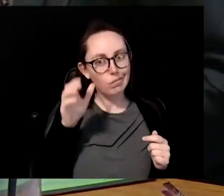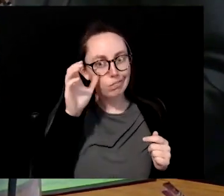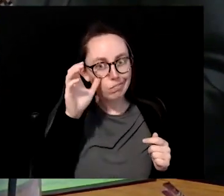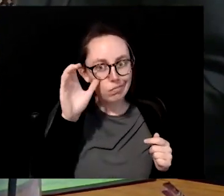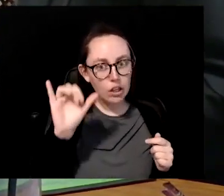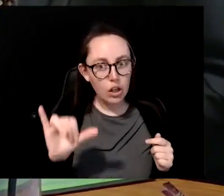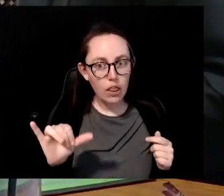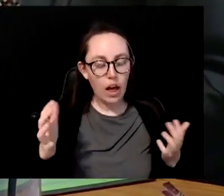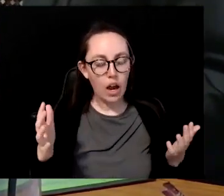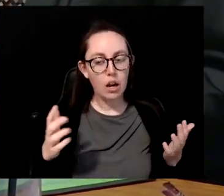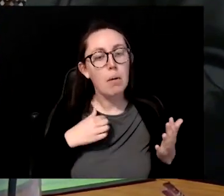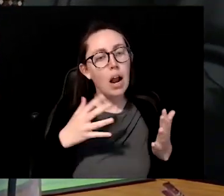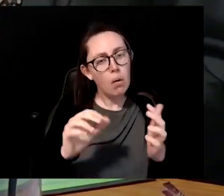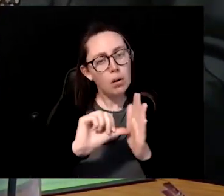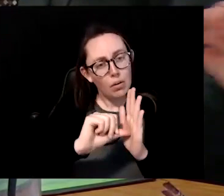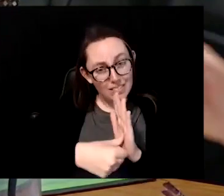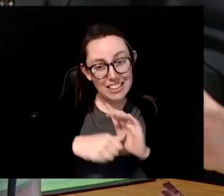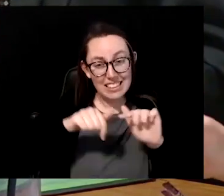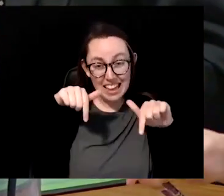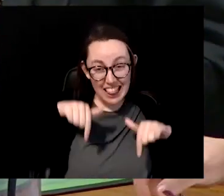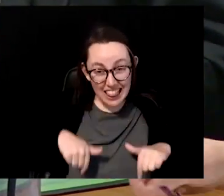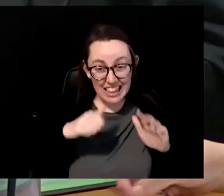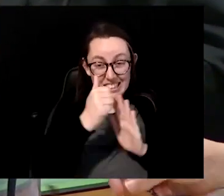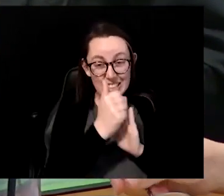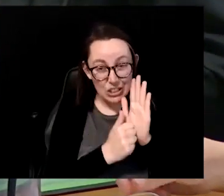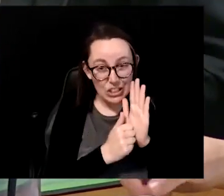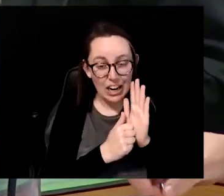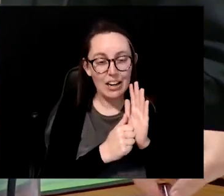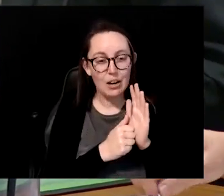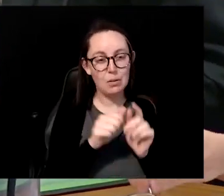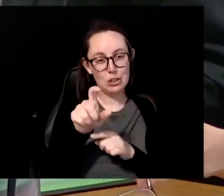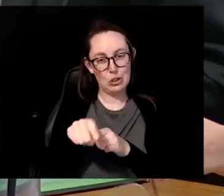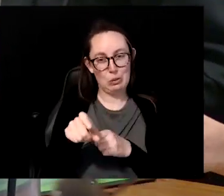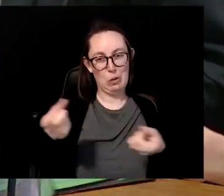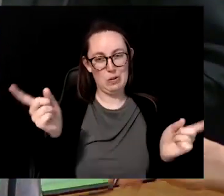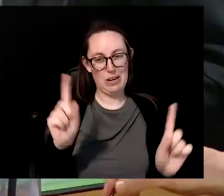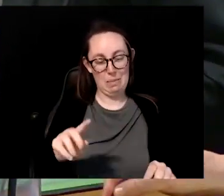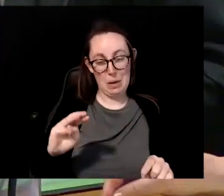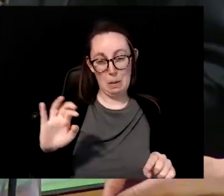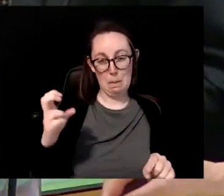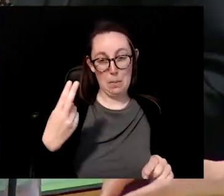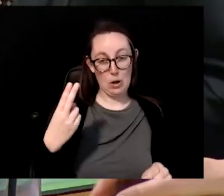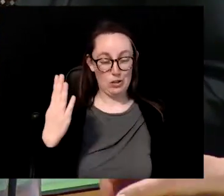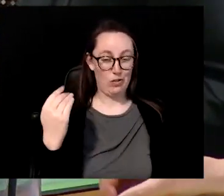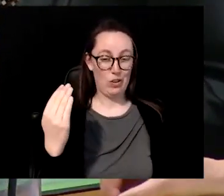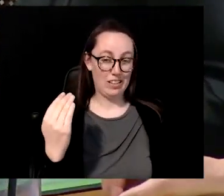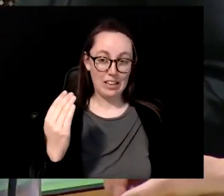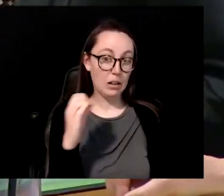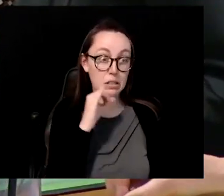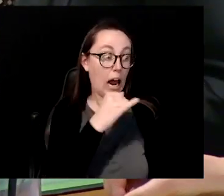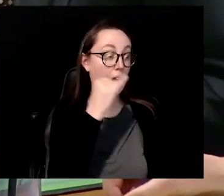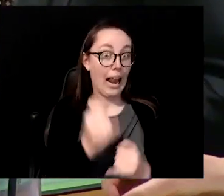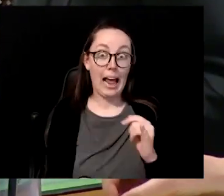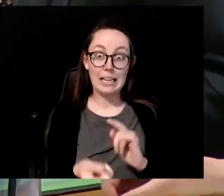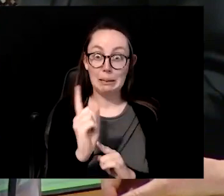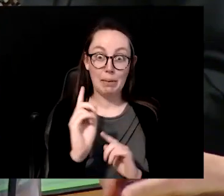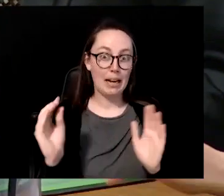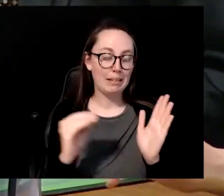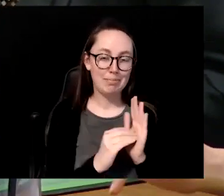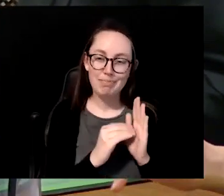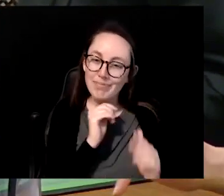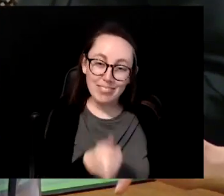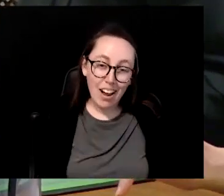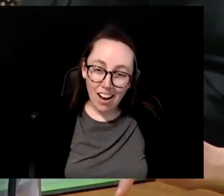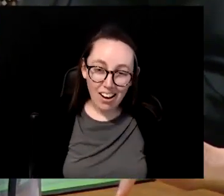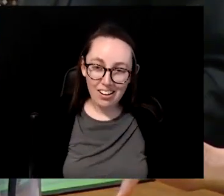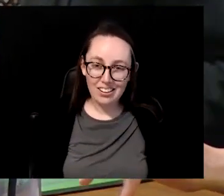to be on the 14th yes it didn't feel like a last moment thing happening um and in my mind I don't know if anybody else had this